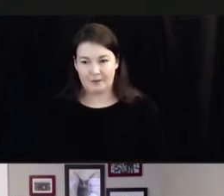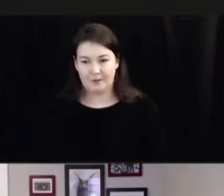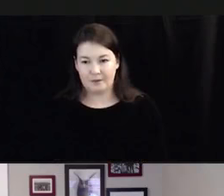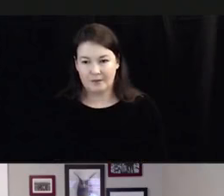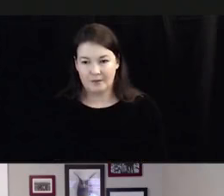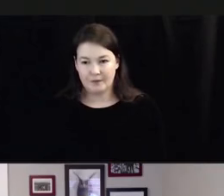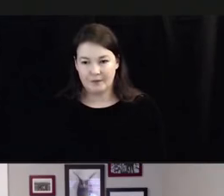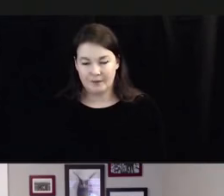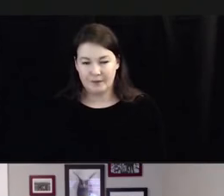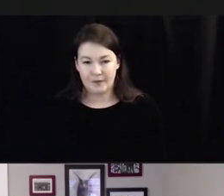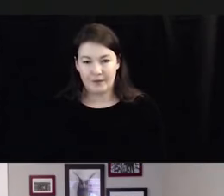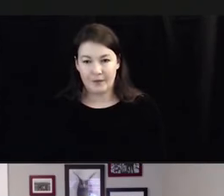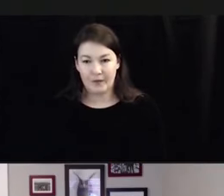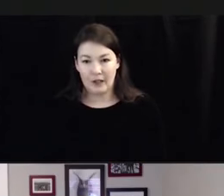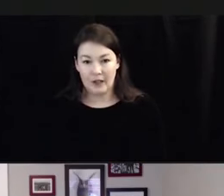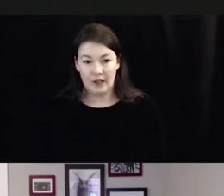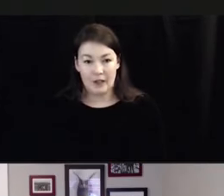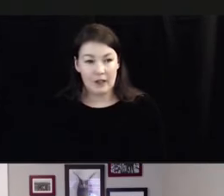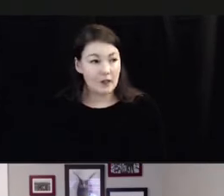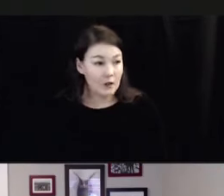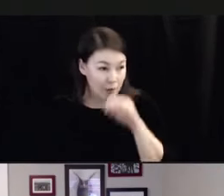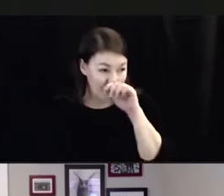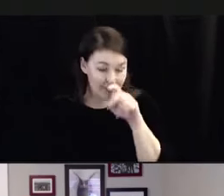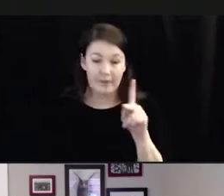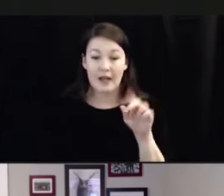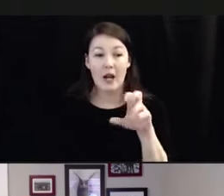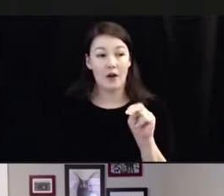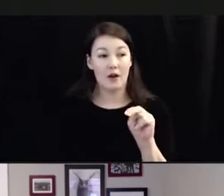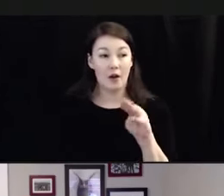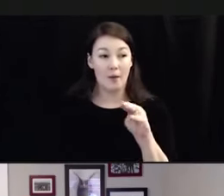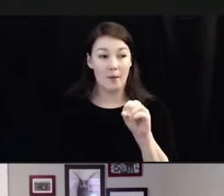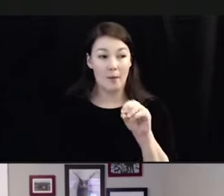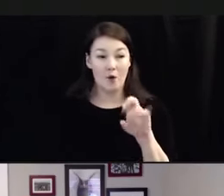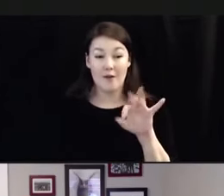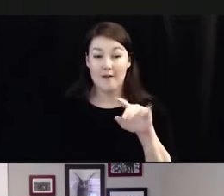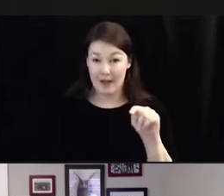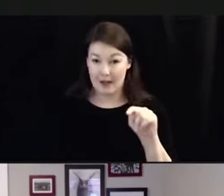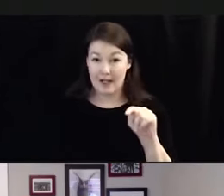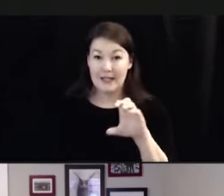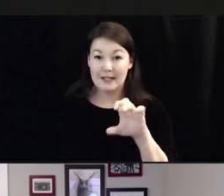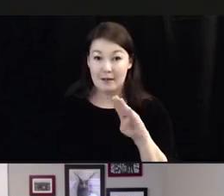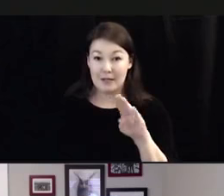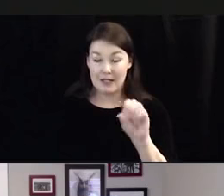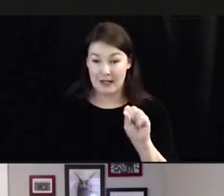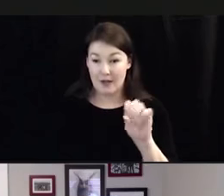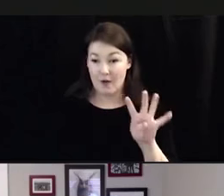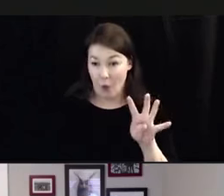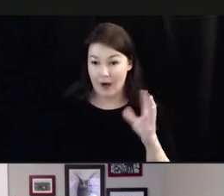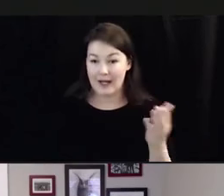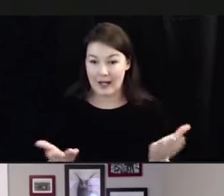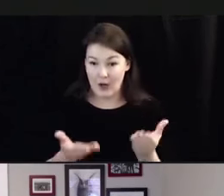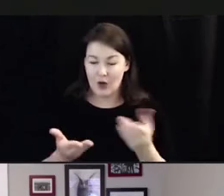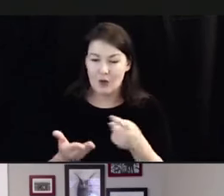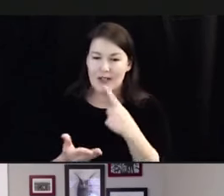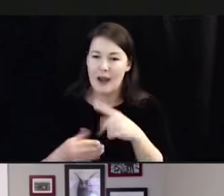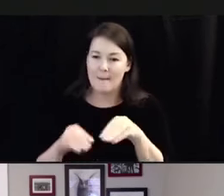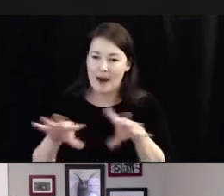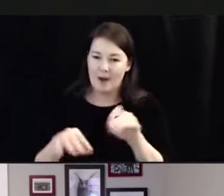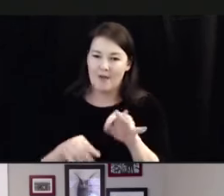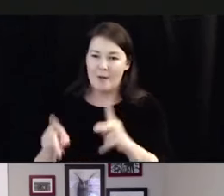Hey, Governor, Karen Morfitt with CBS 4 here. I know you keep saying this is a pandemic of the unvaccinated here, but are there